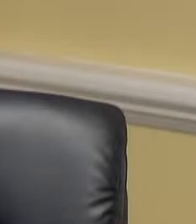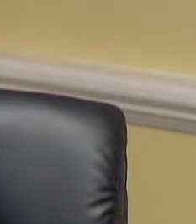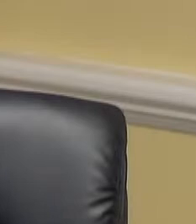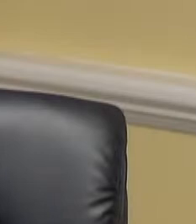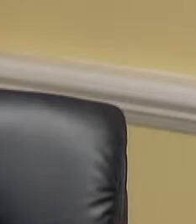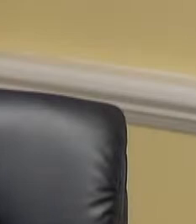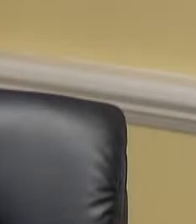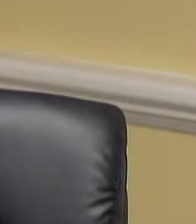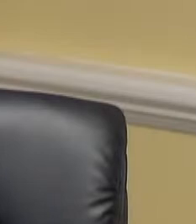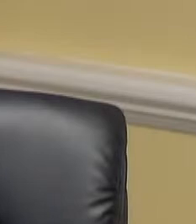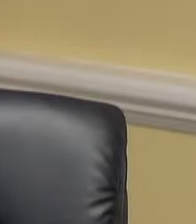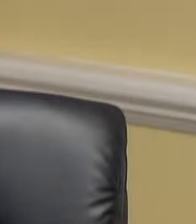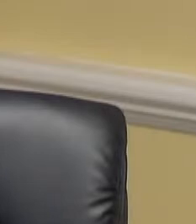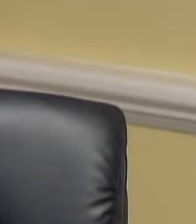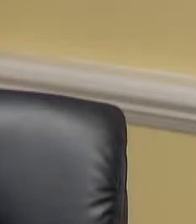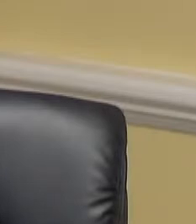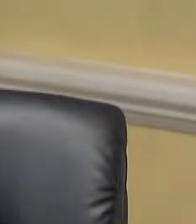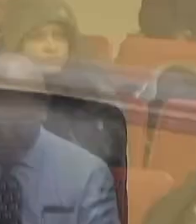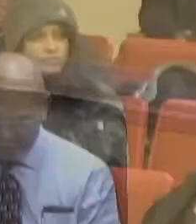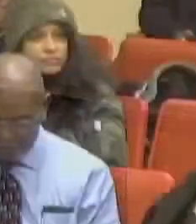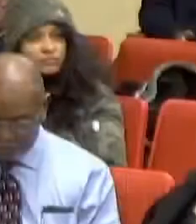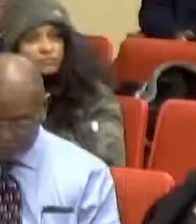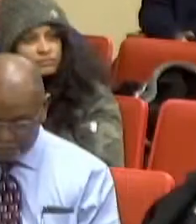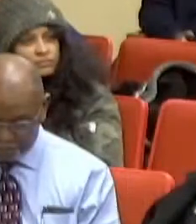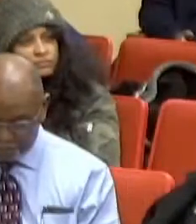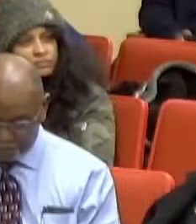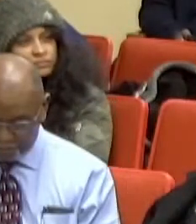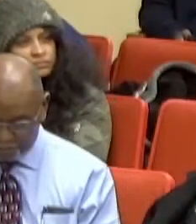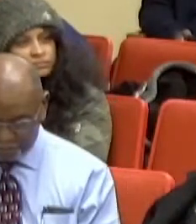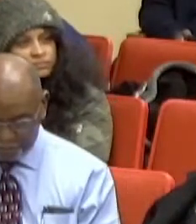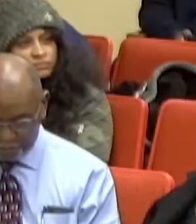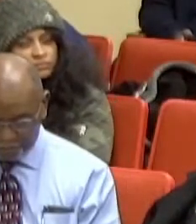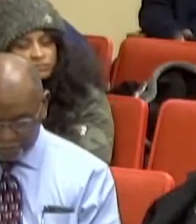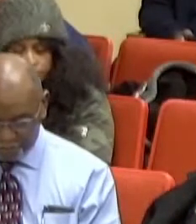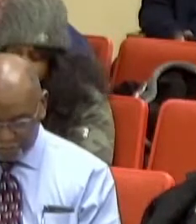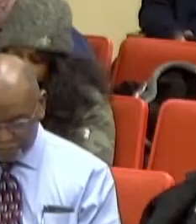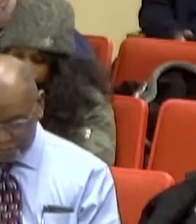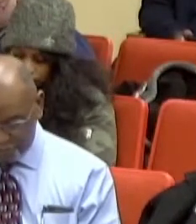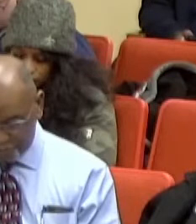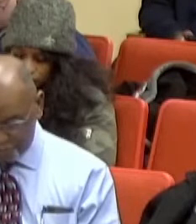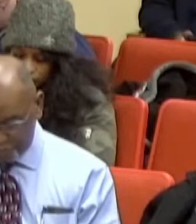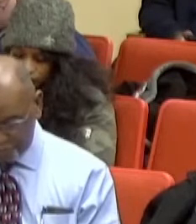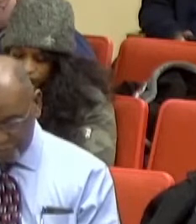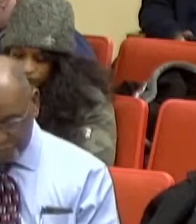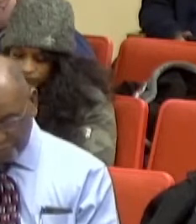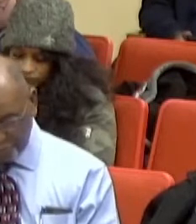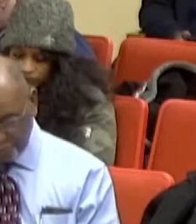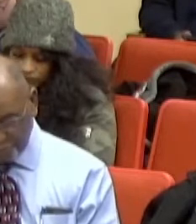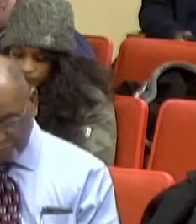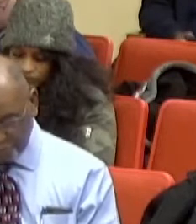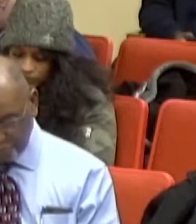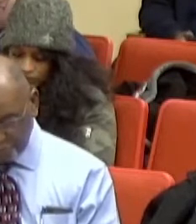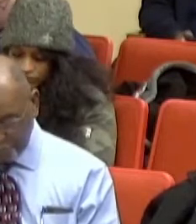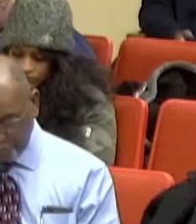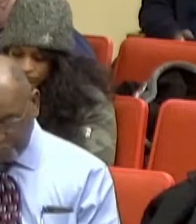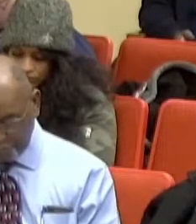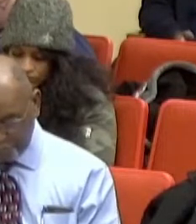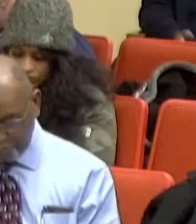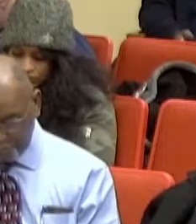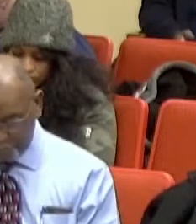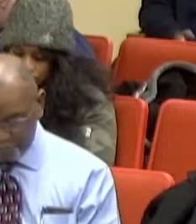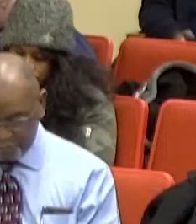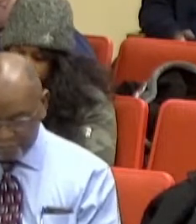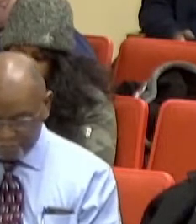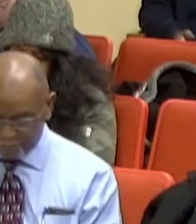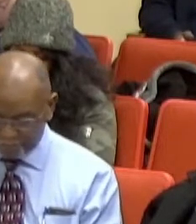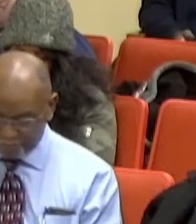think that's the best way to do it. If somebody were to get in there and there's, you know, a Oh, I think that's a good issue, then that might change,